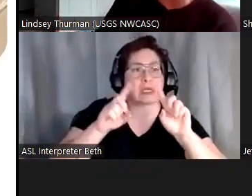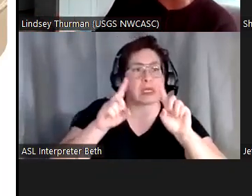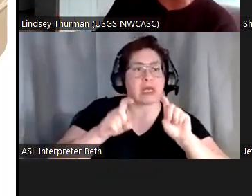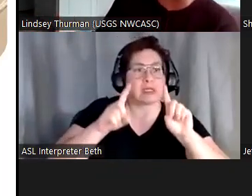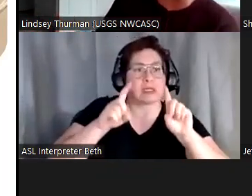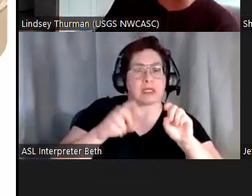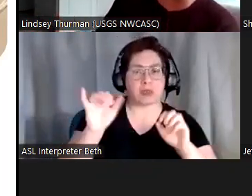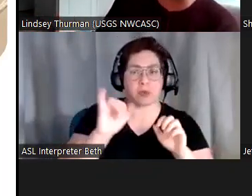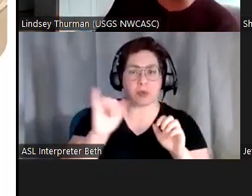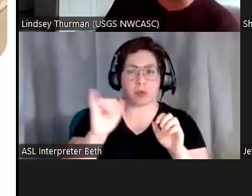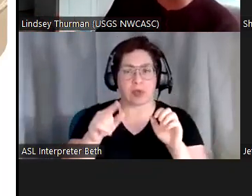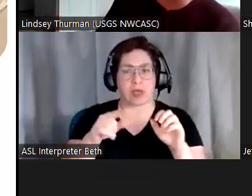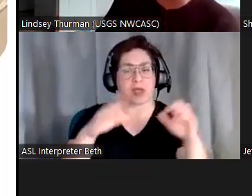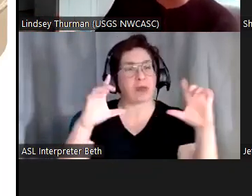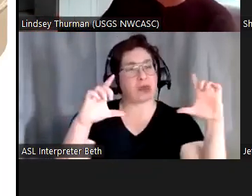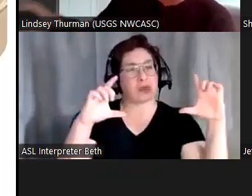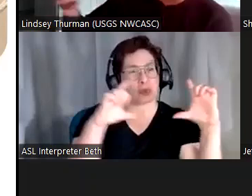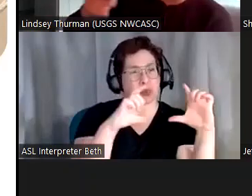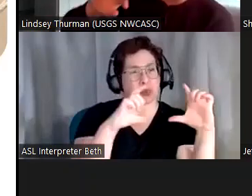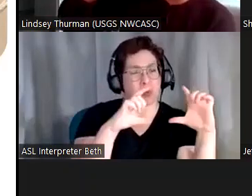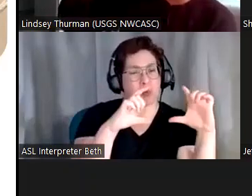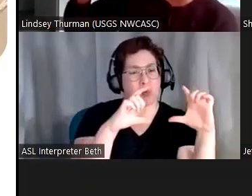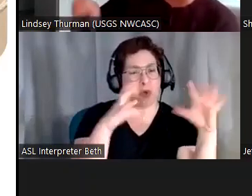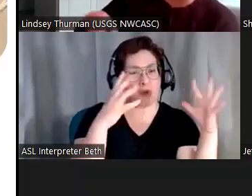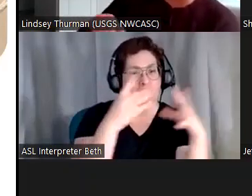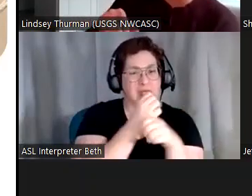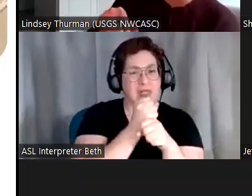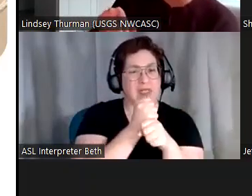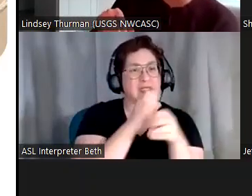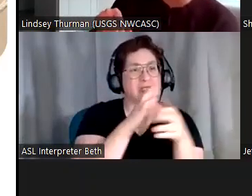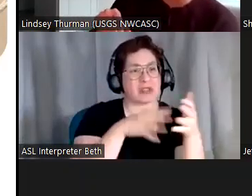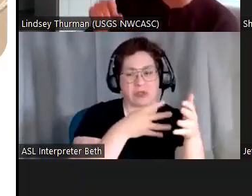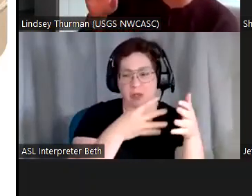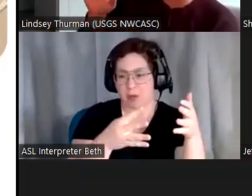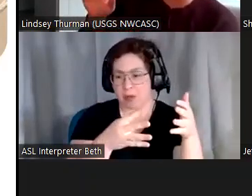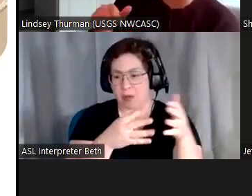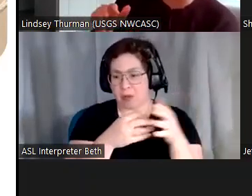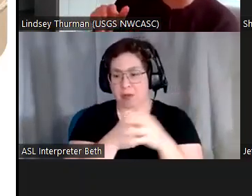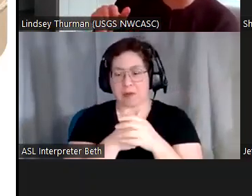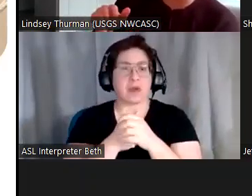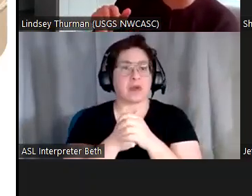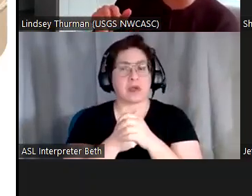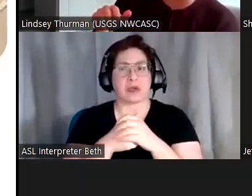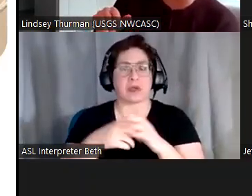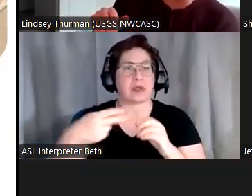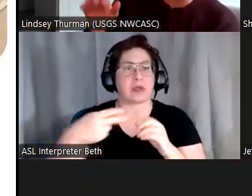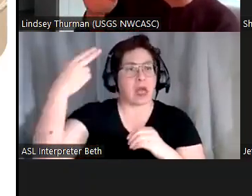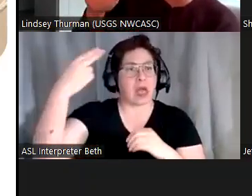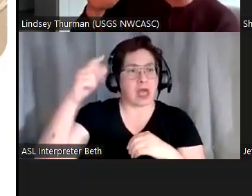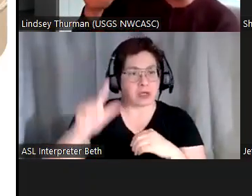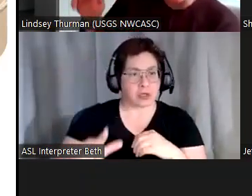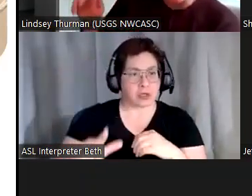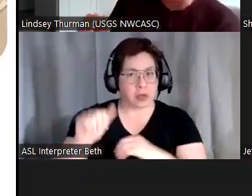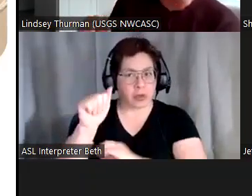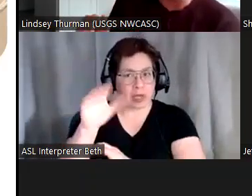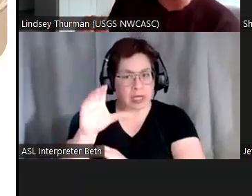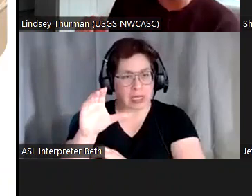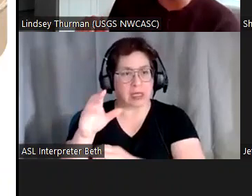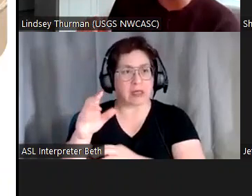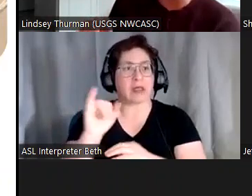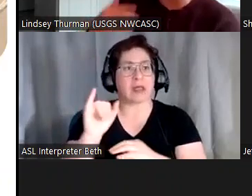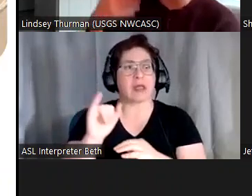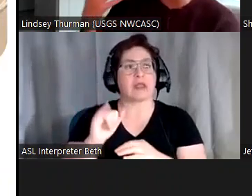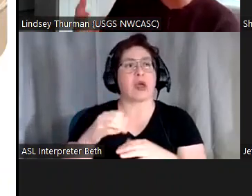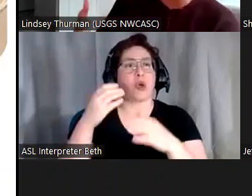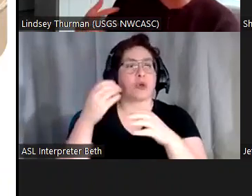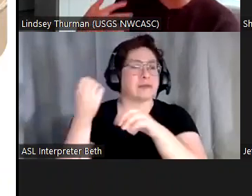provide a smaller summary graph here, which basically just arrays the attributes from high to low AC, and then by the strength of